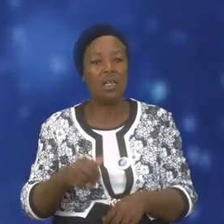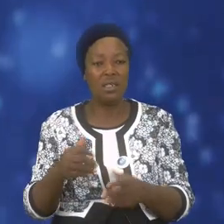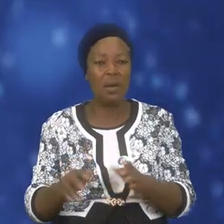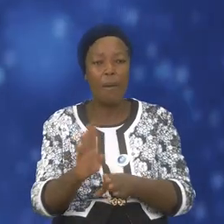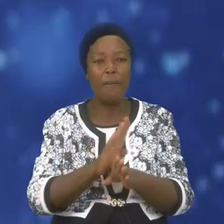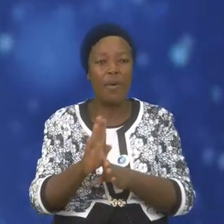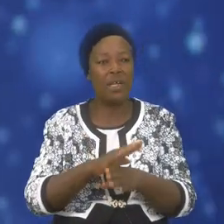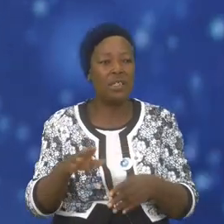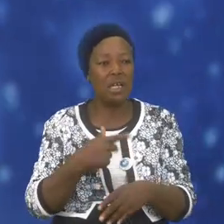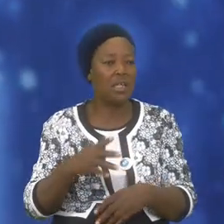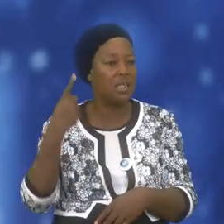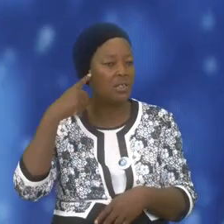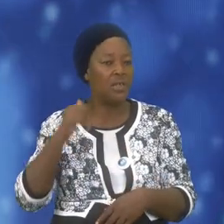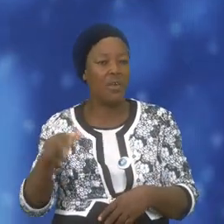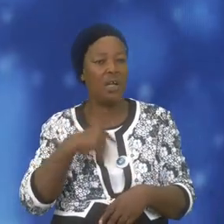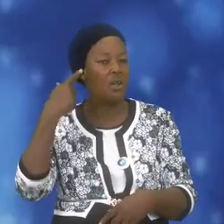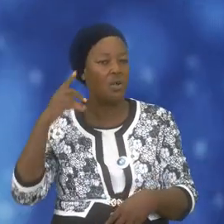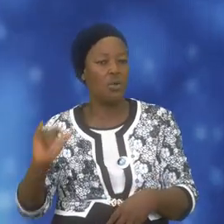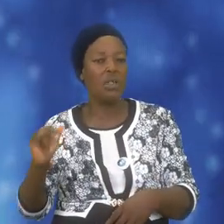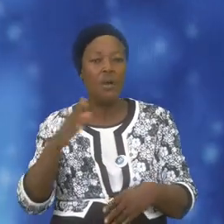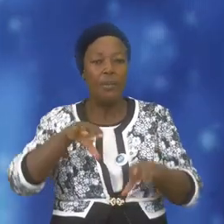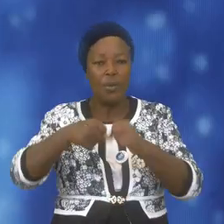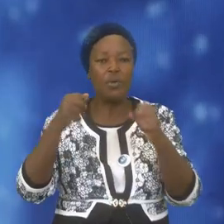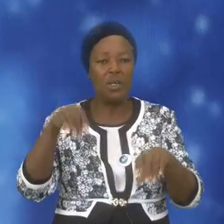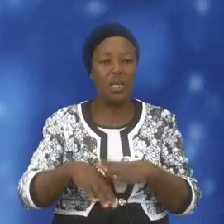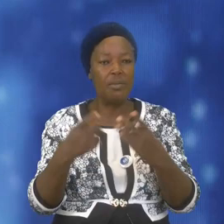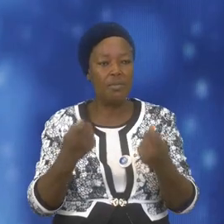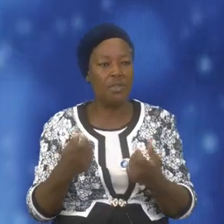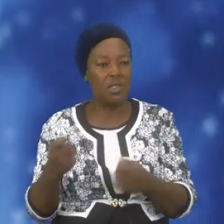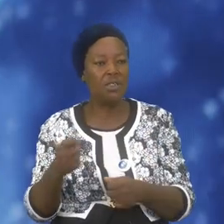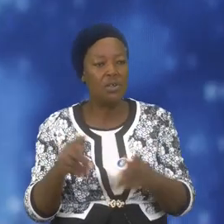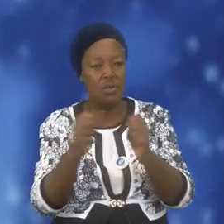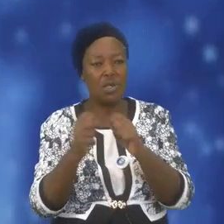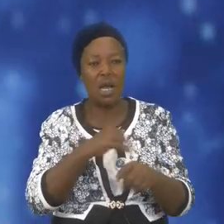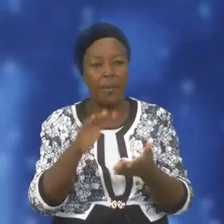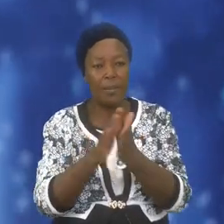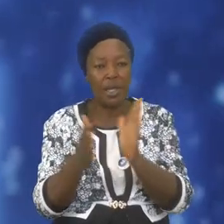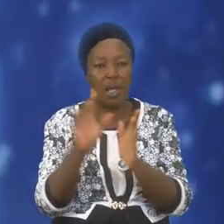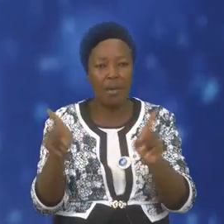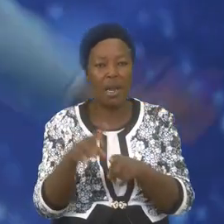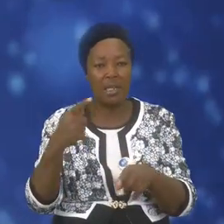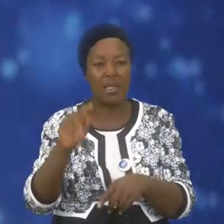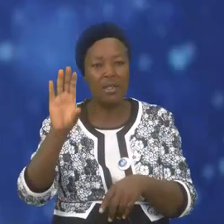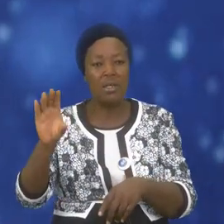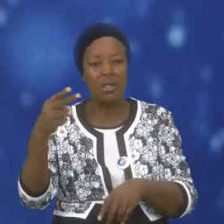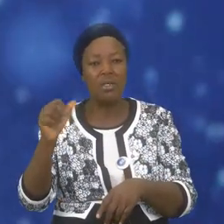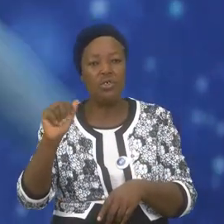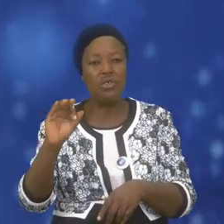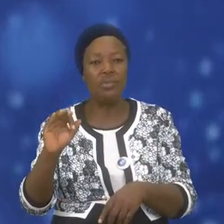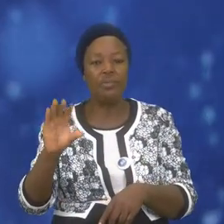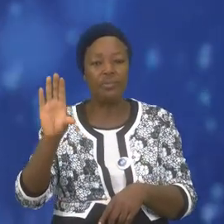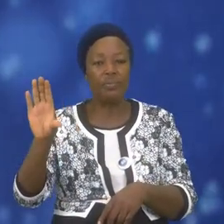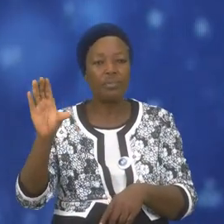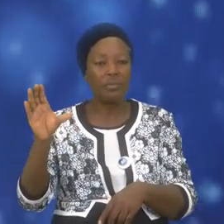and became like the chaff of the summer threshing floors, and the wind carried